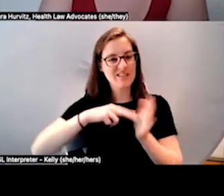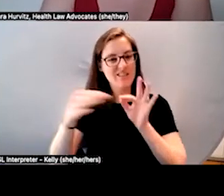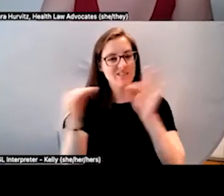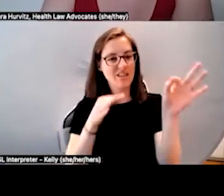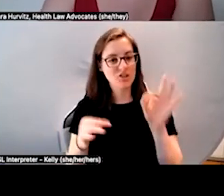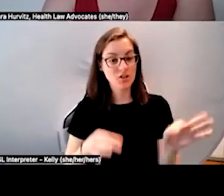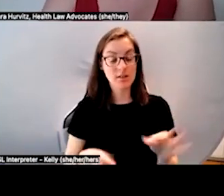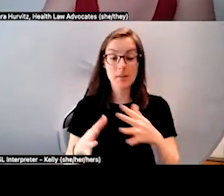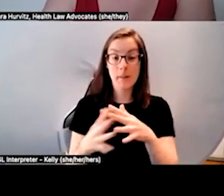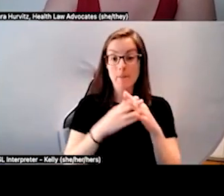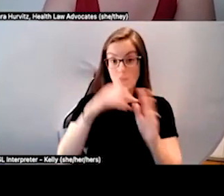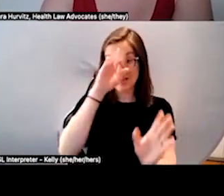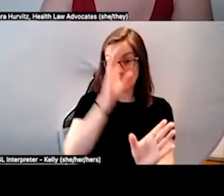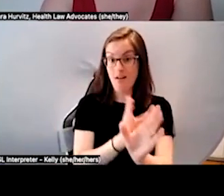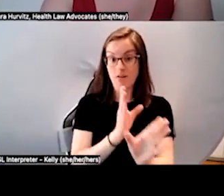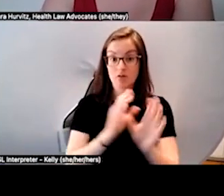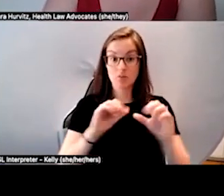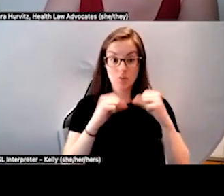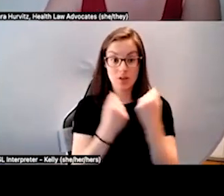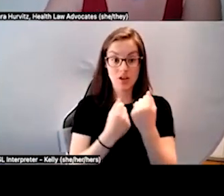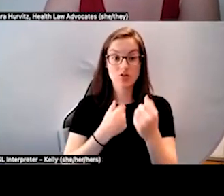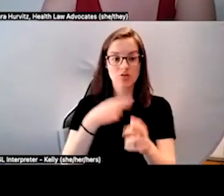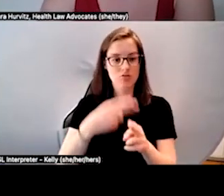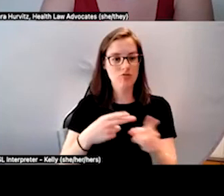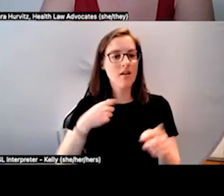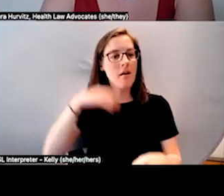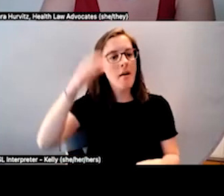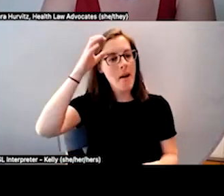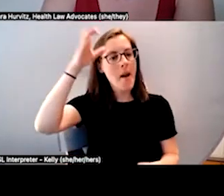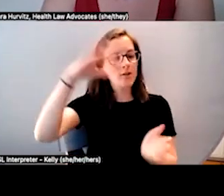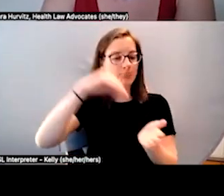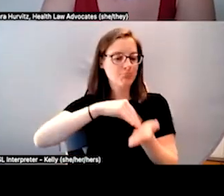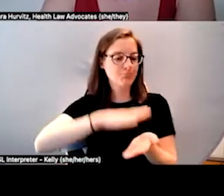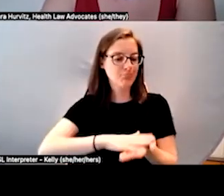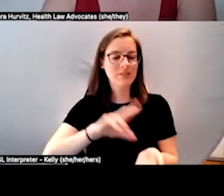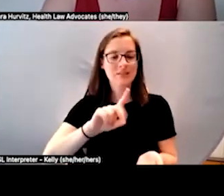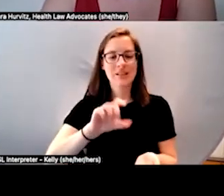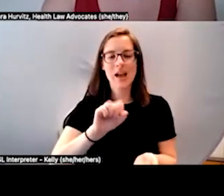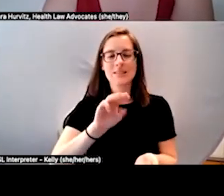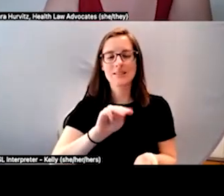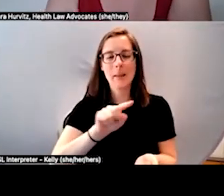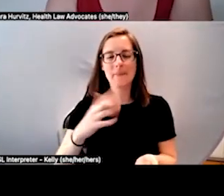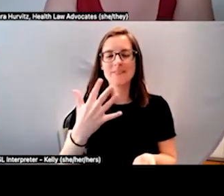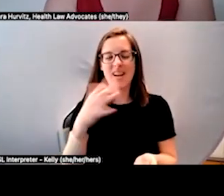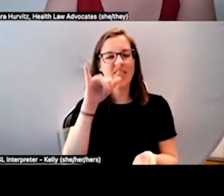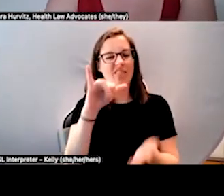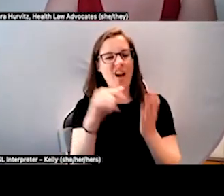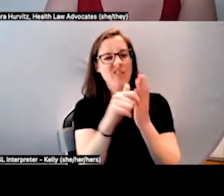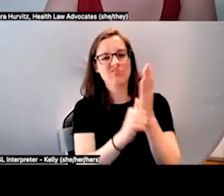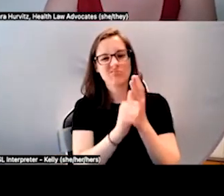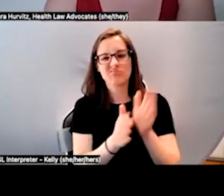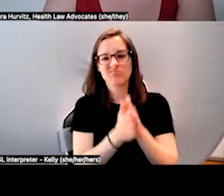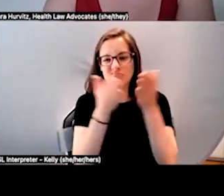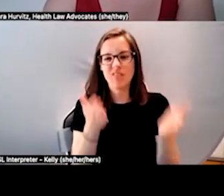Psychiatry Association defines it as a concept designated in the DSM-5, which is the clinical manual